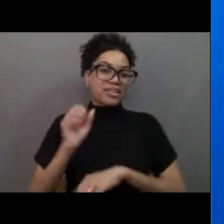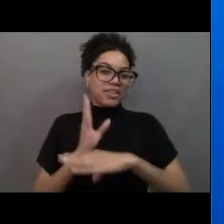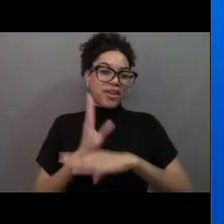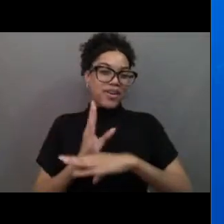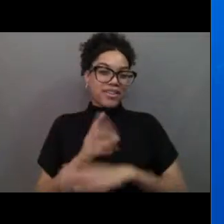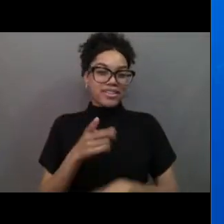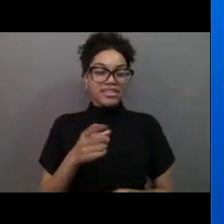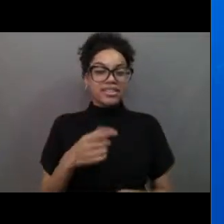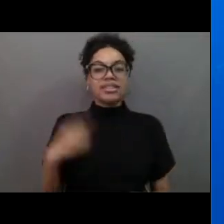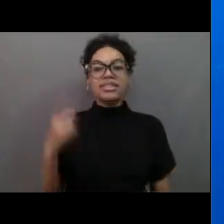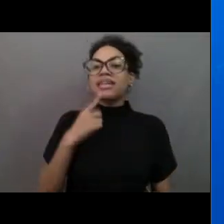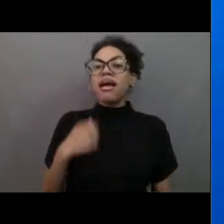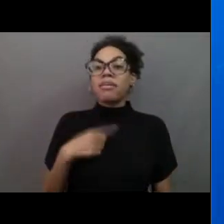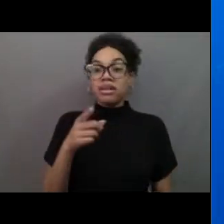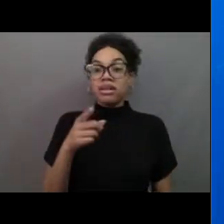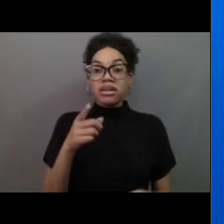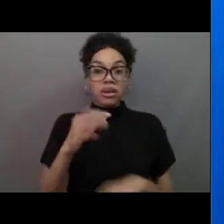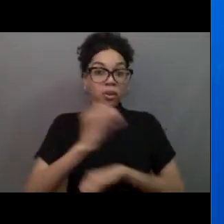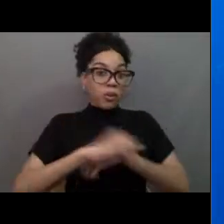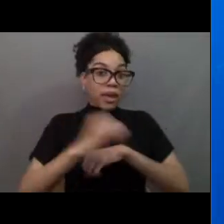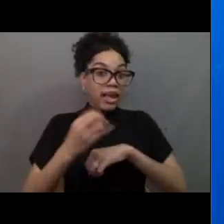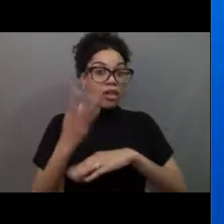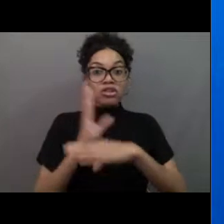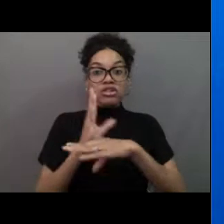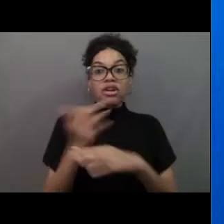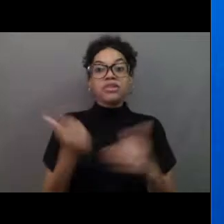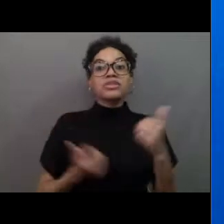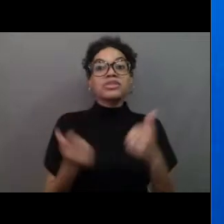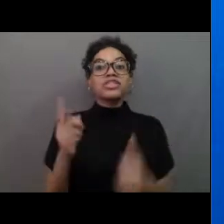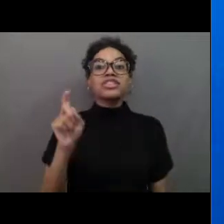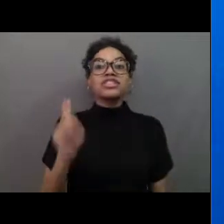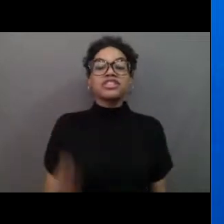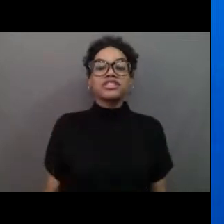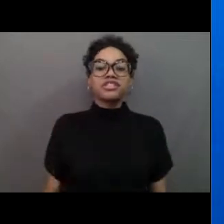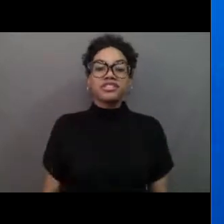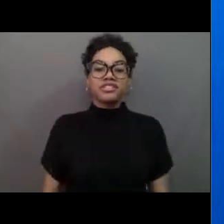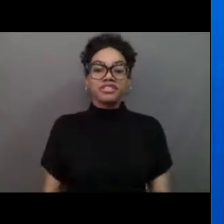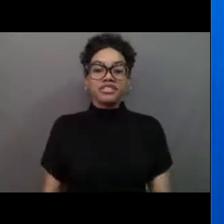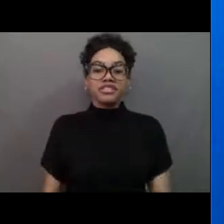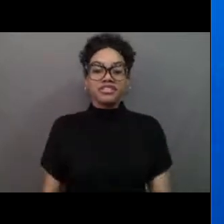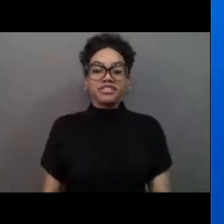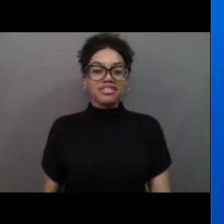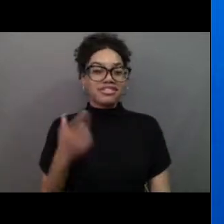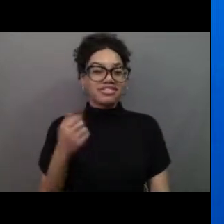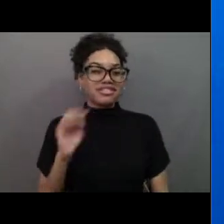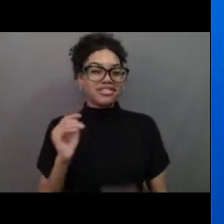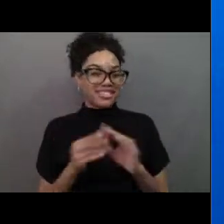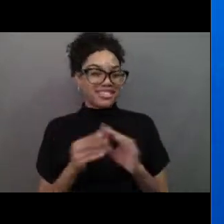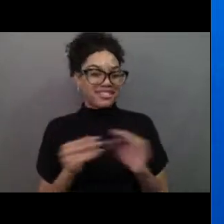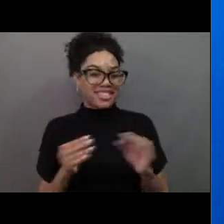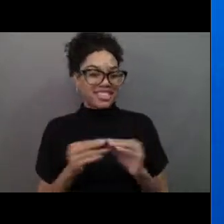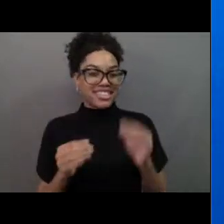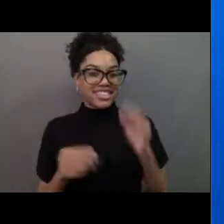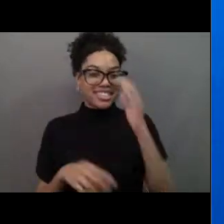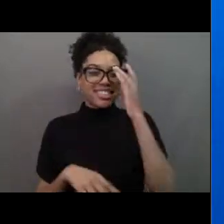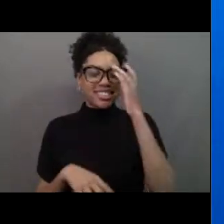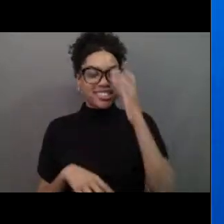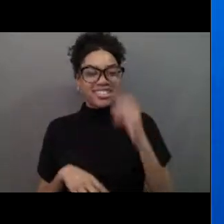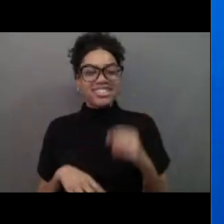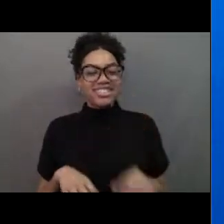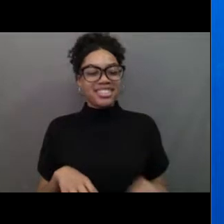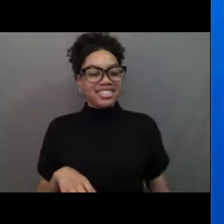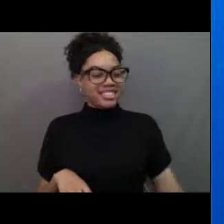in the chat box, is it a whale or is it a shark? All right, this is Grace from the chat box, and I told